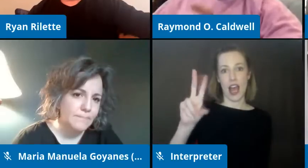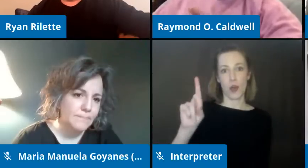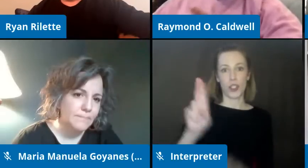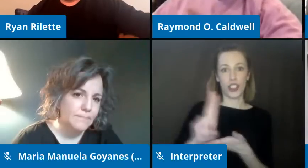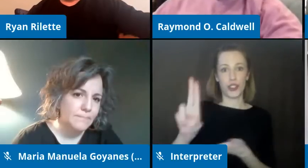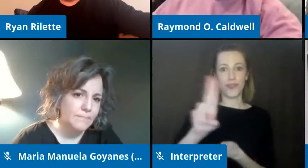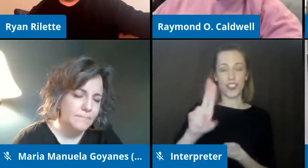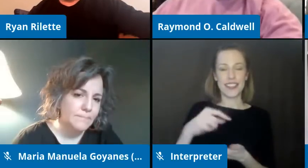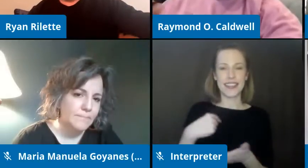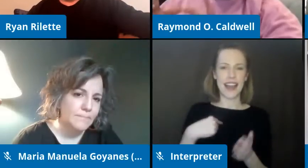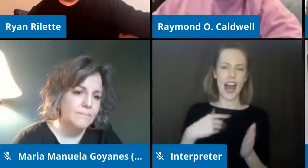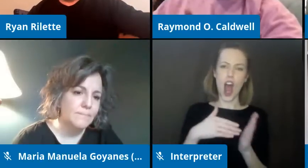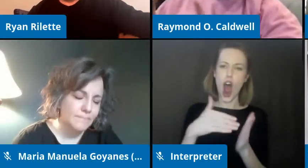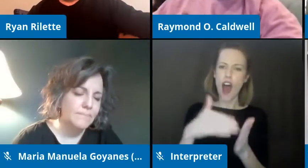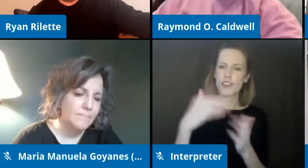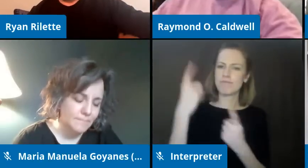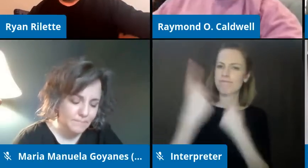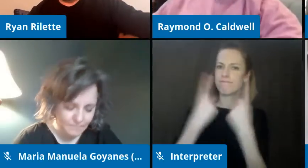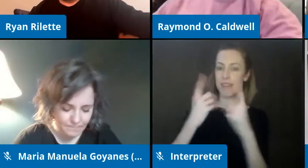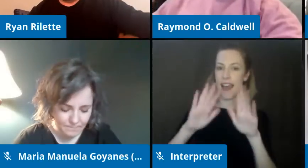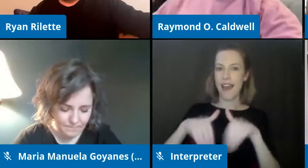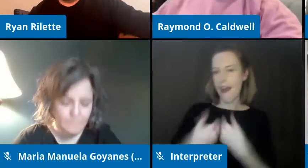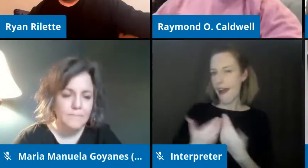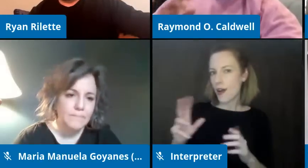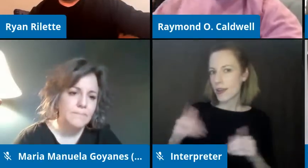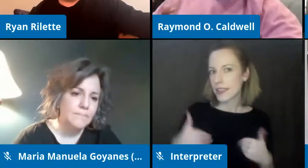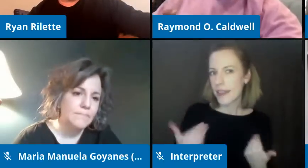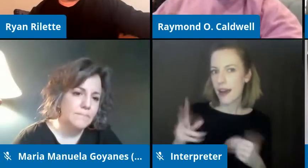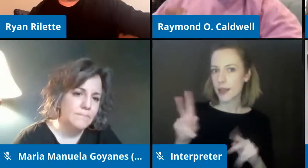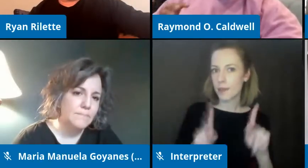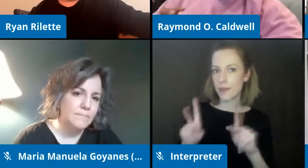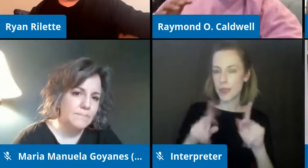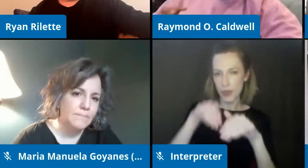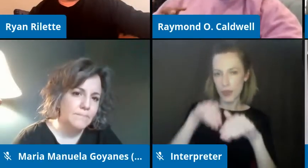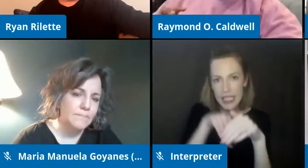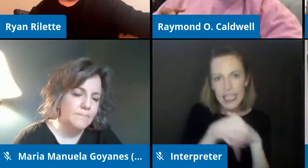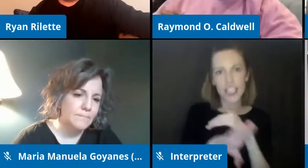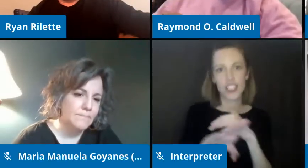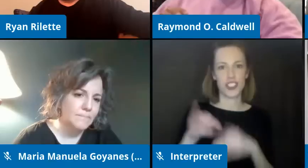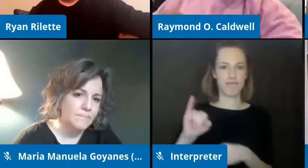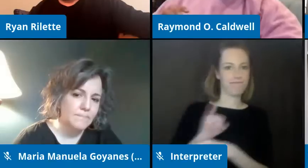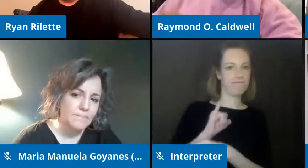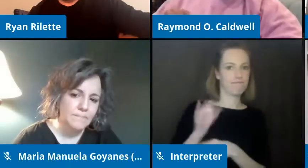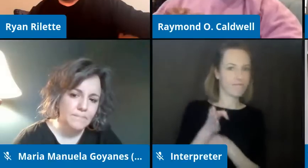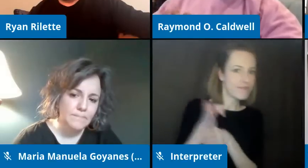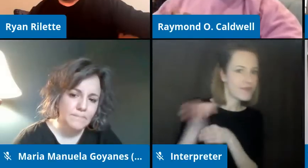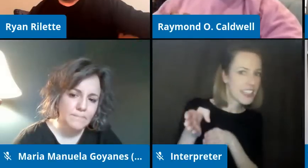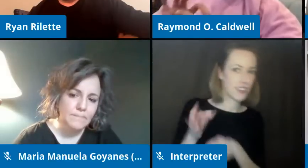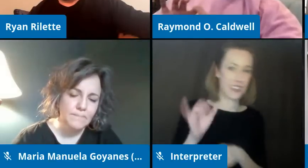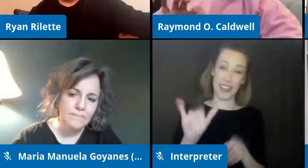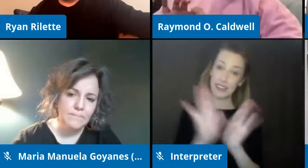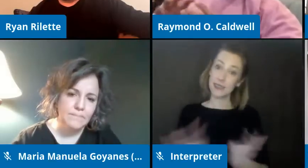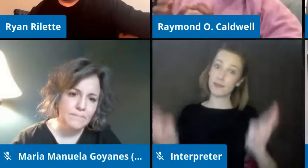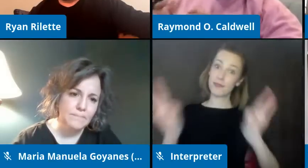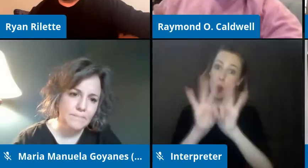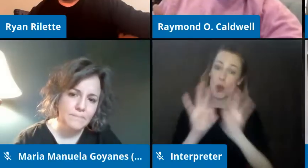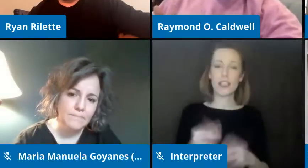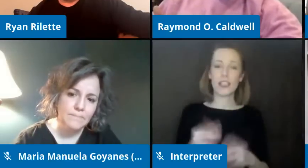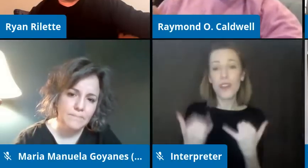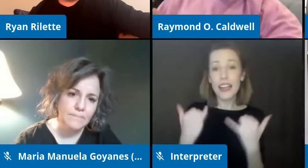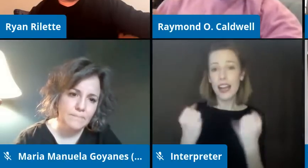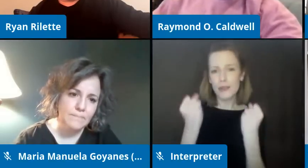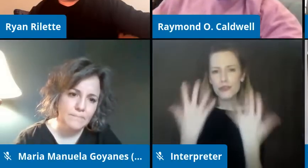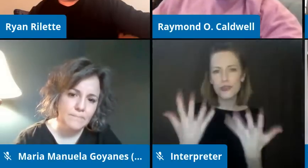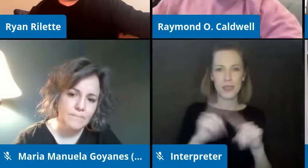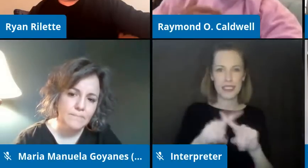people moving into the field? And I think that's so important. You know, in this moment, there are so many ways that you can still be